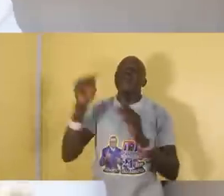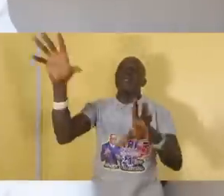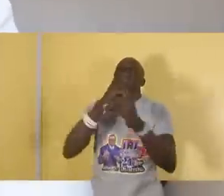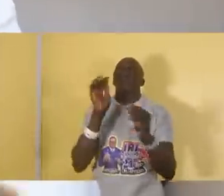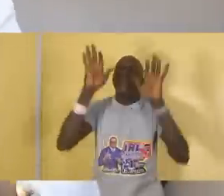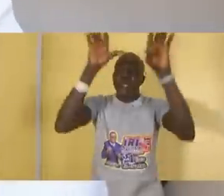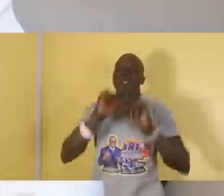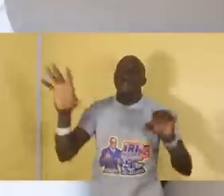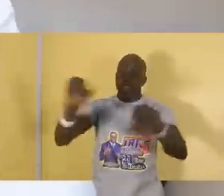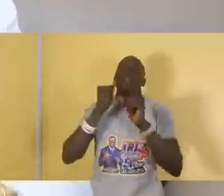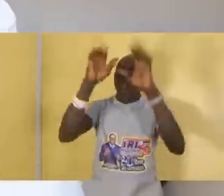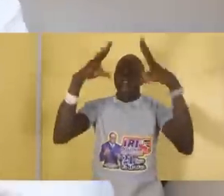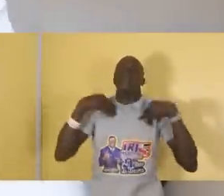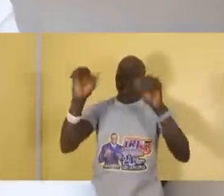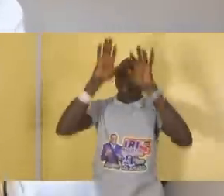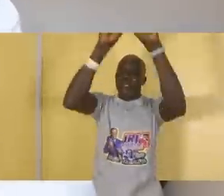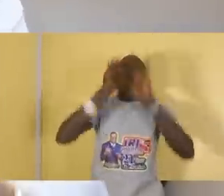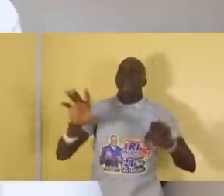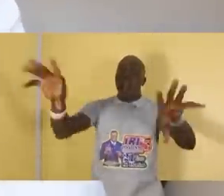ọ̀rẹ́. Amen. Báyìí ni ọ̀rẹ́. Amen.